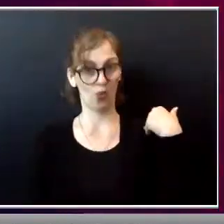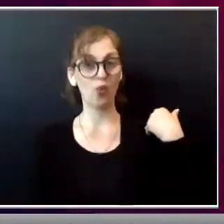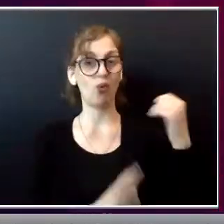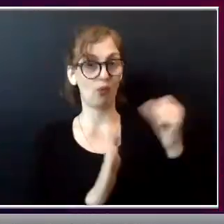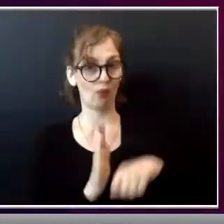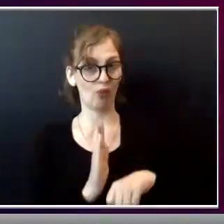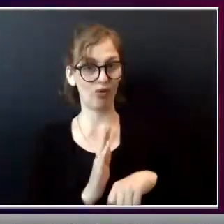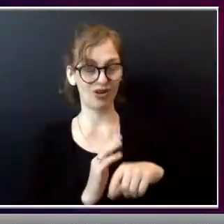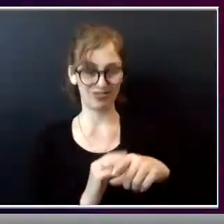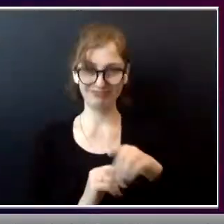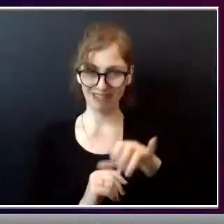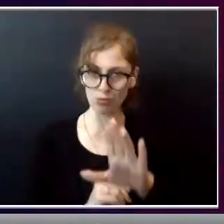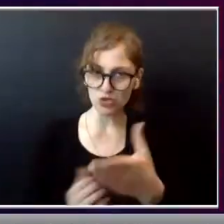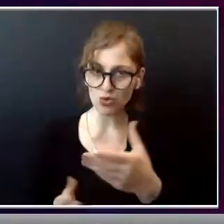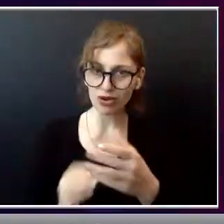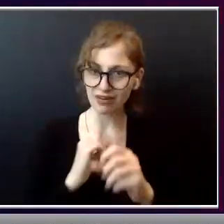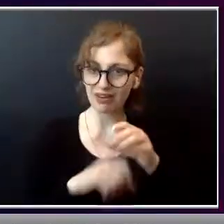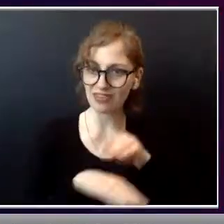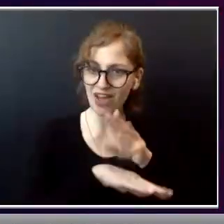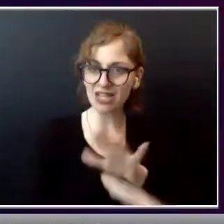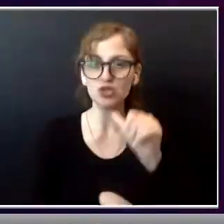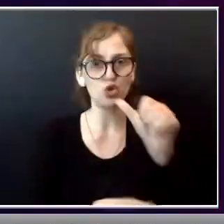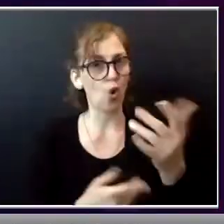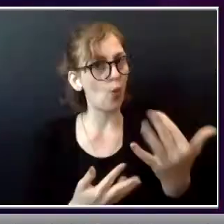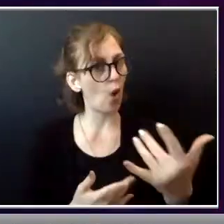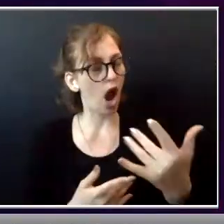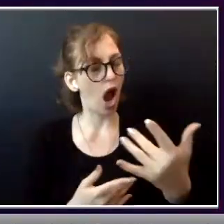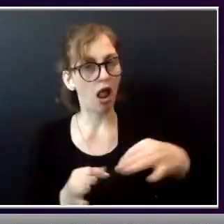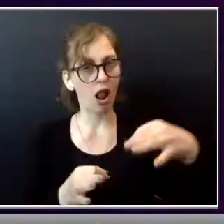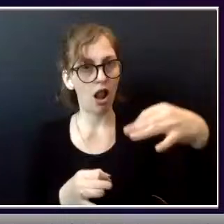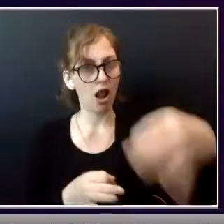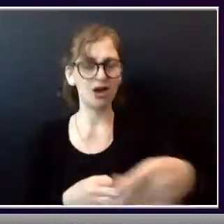years ago. Were you suffering for a long time?